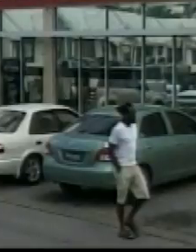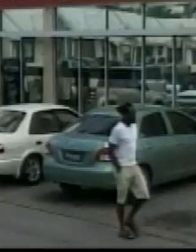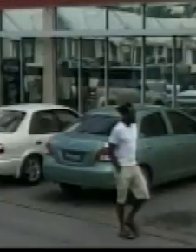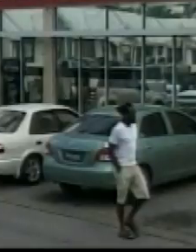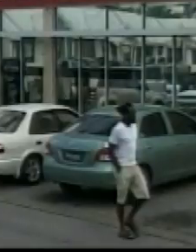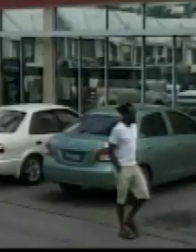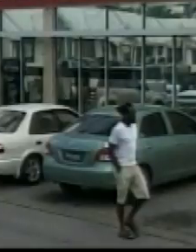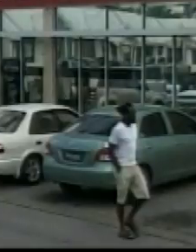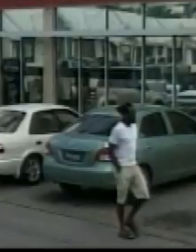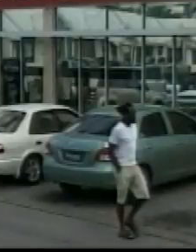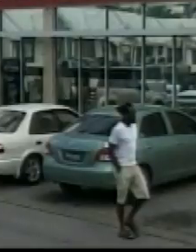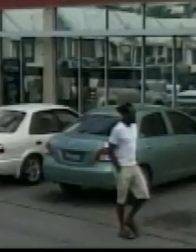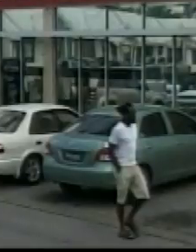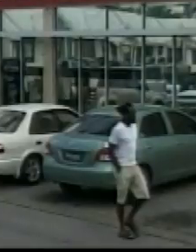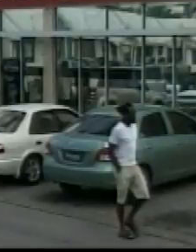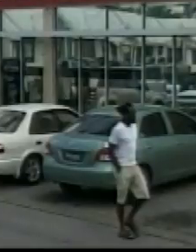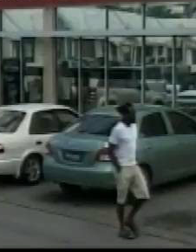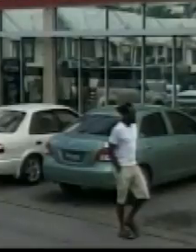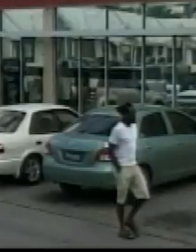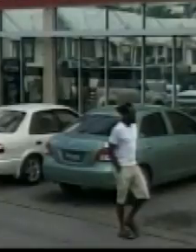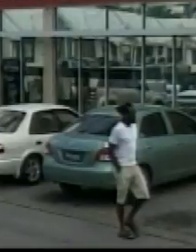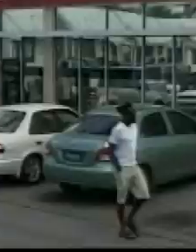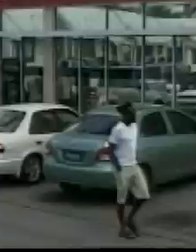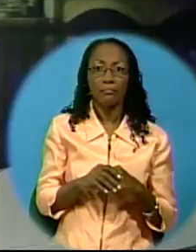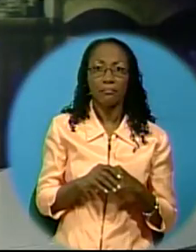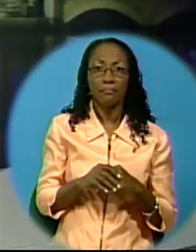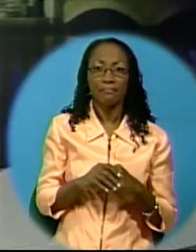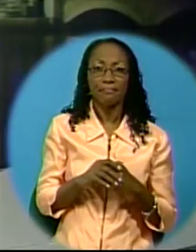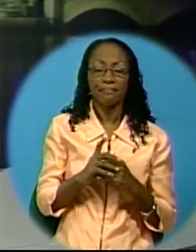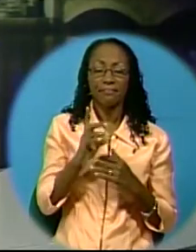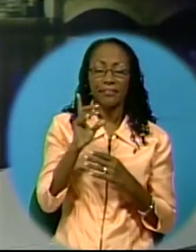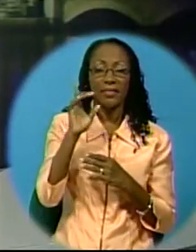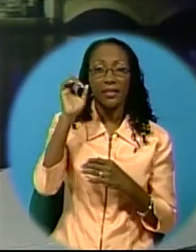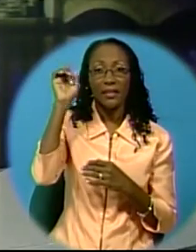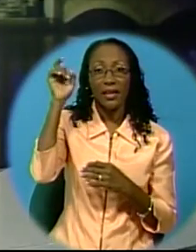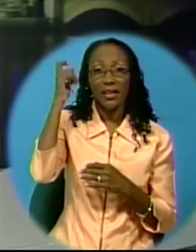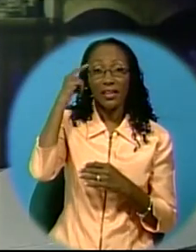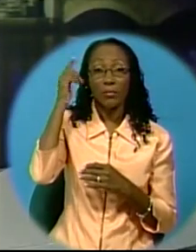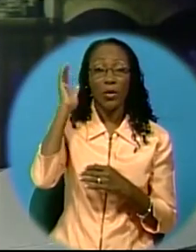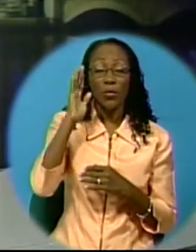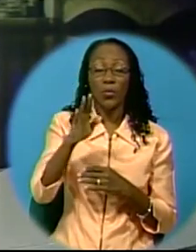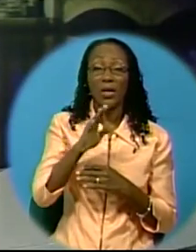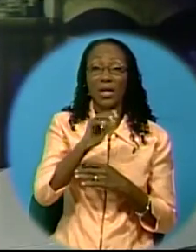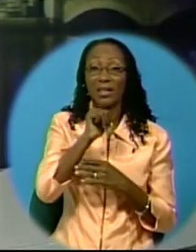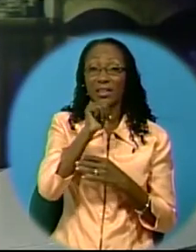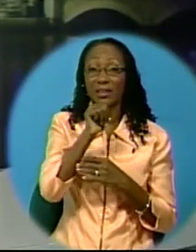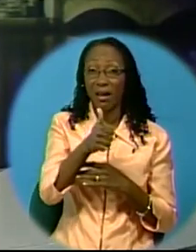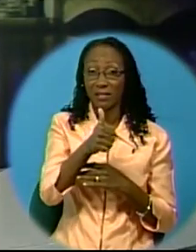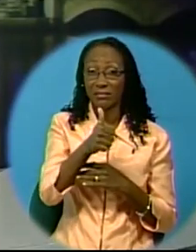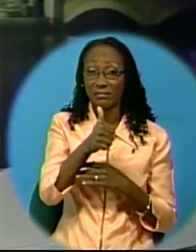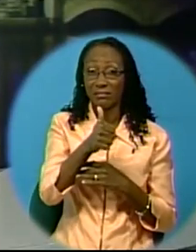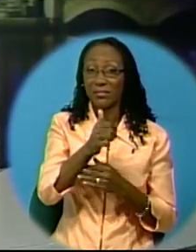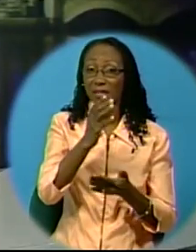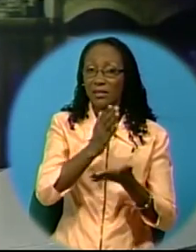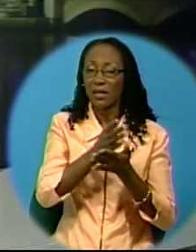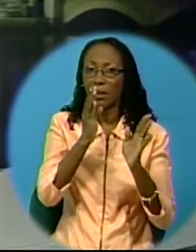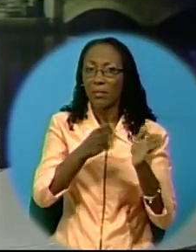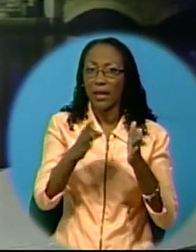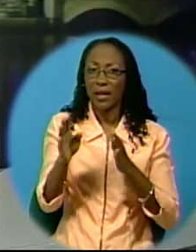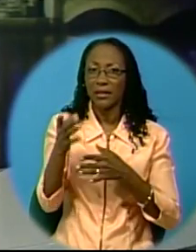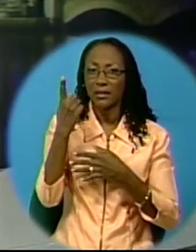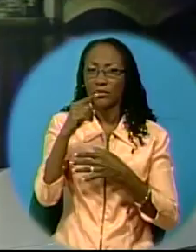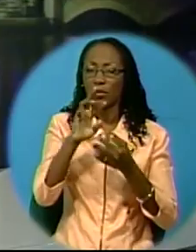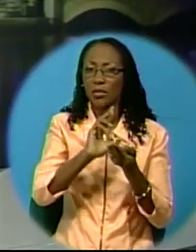police station. Lisa Broom, CBC News. And thank you, Lisa. Government will not be shelving plans to restructure the